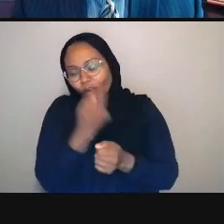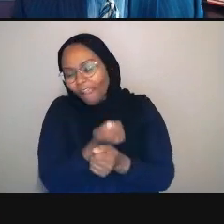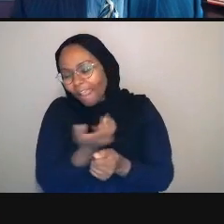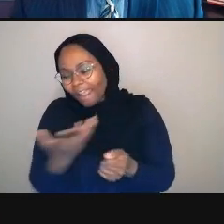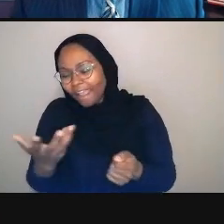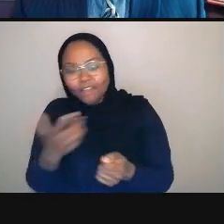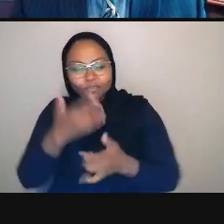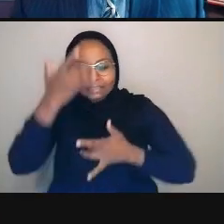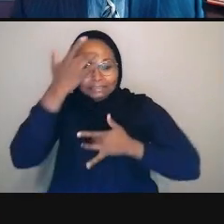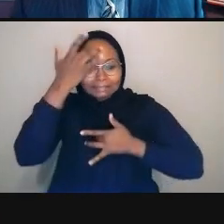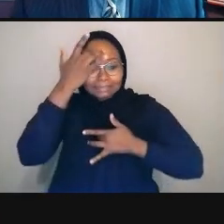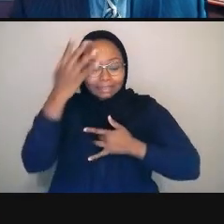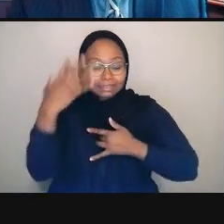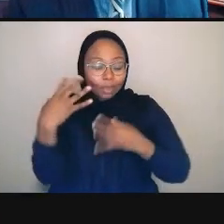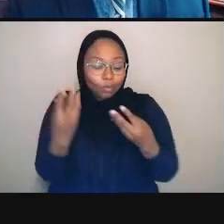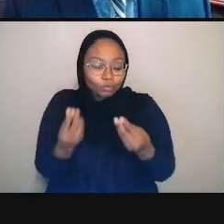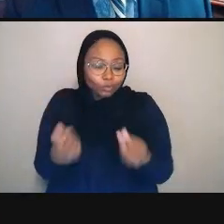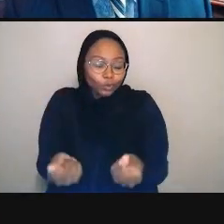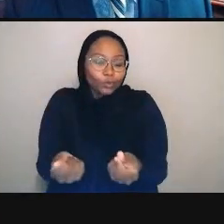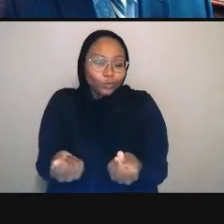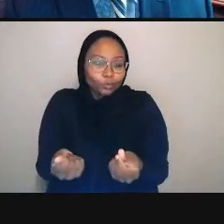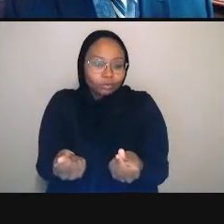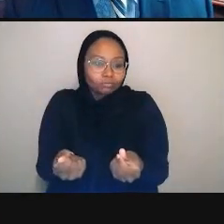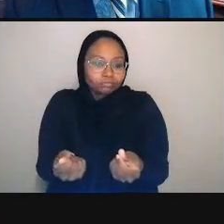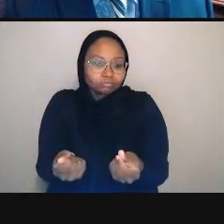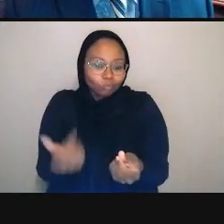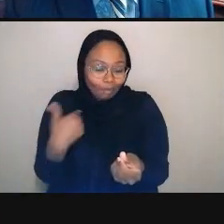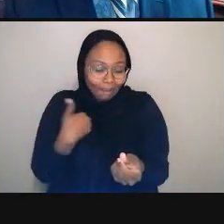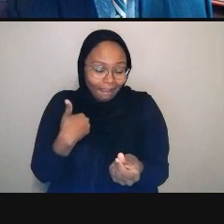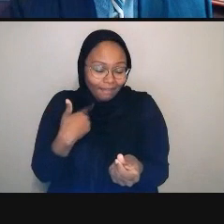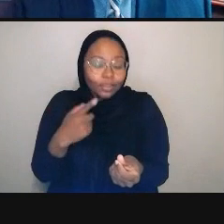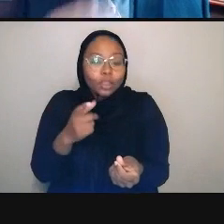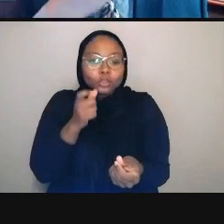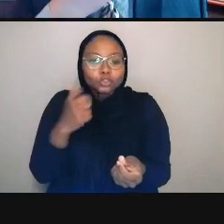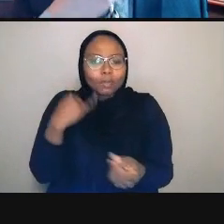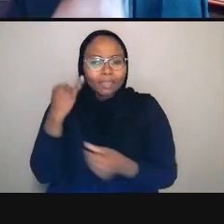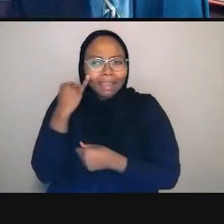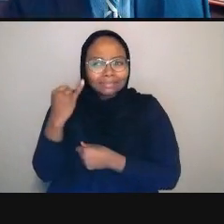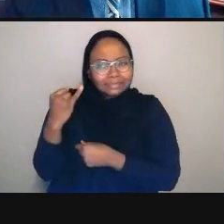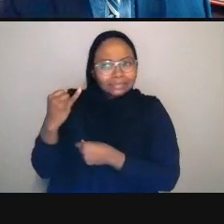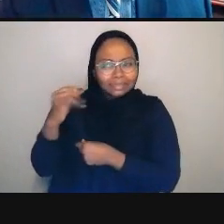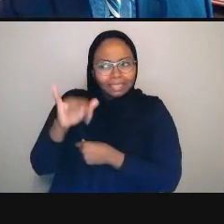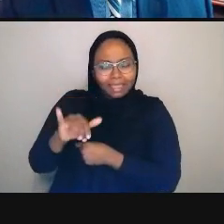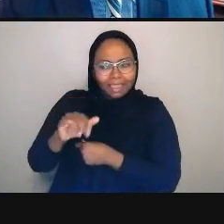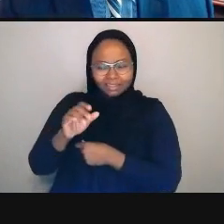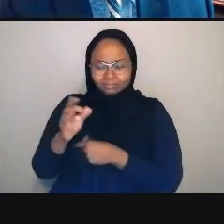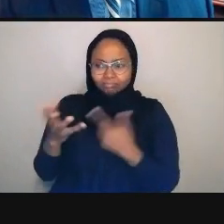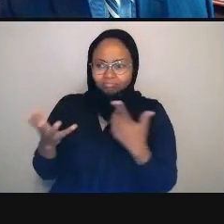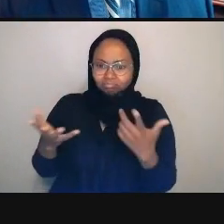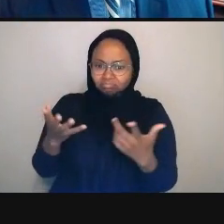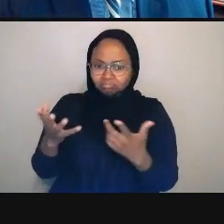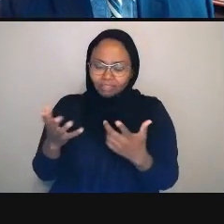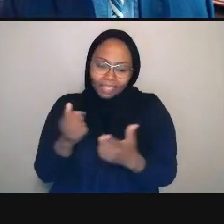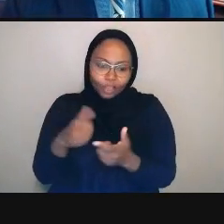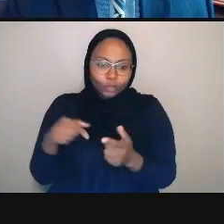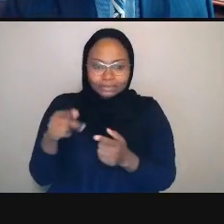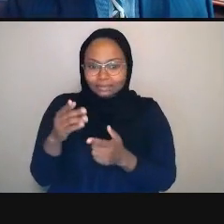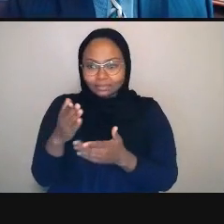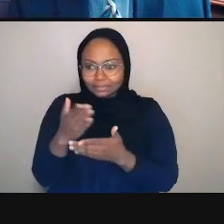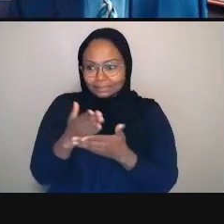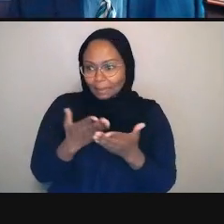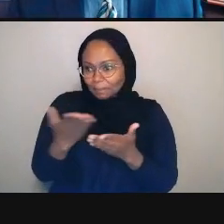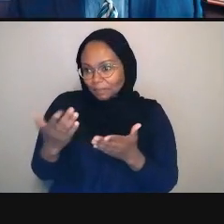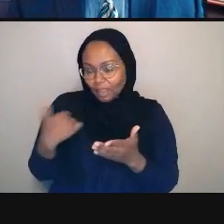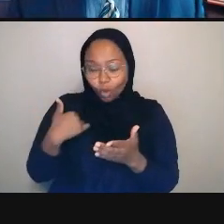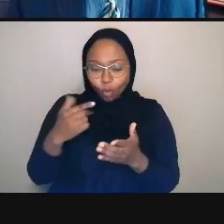cure. For every disease, there is a cure. So the idea that there is something and a treatment that